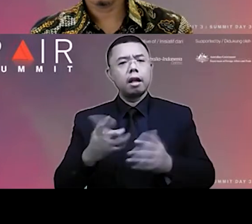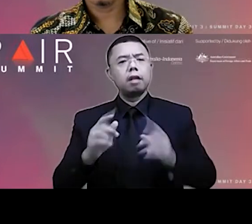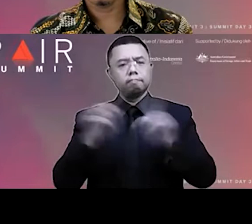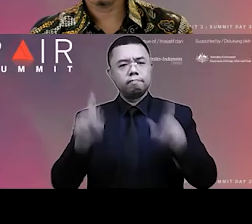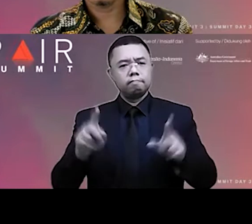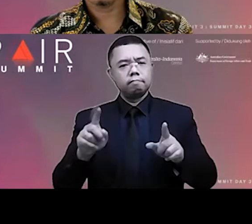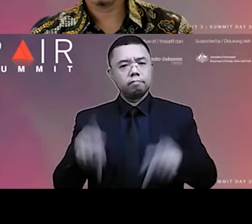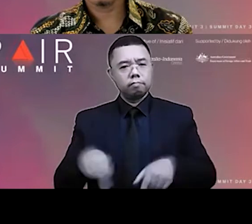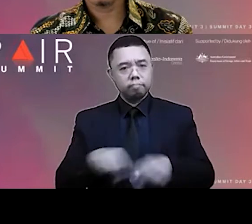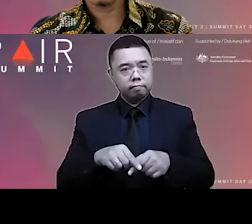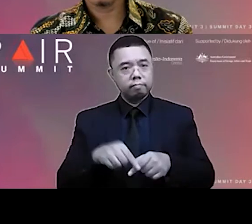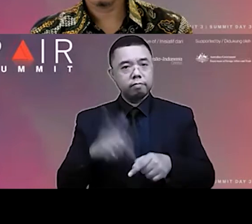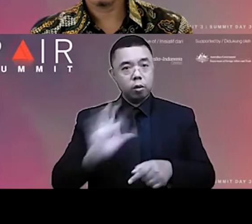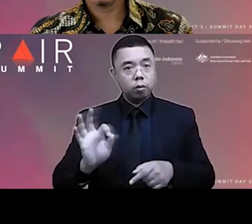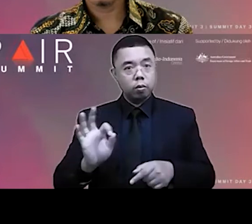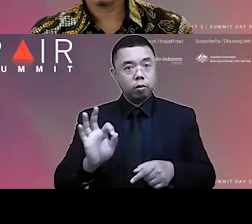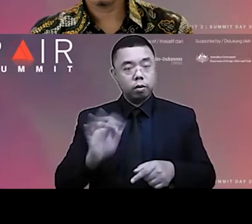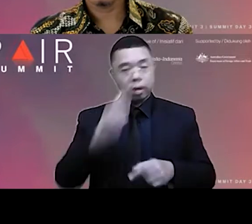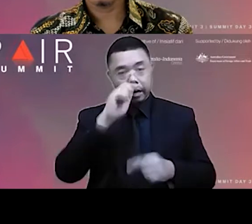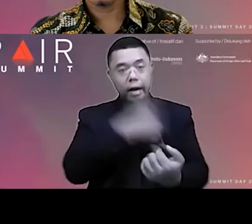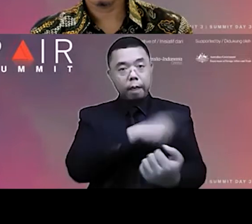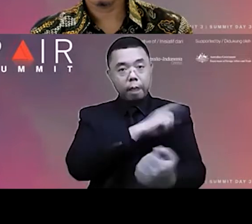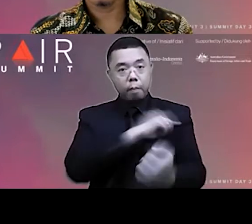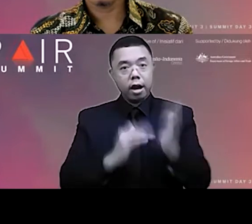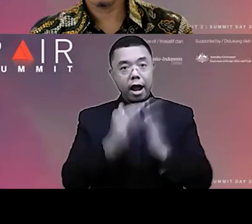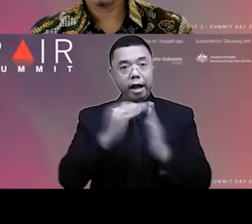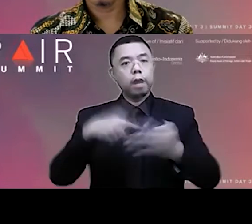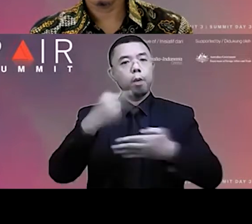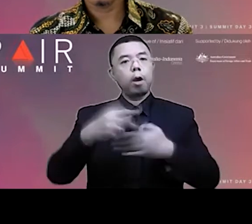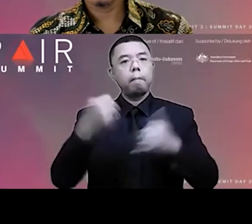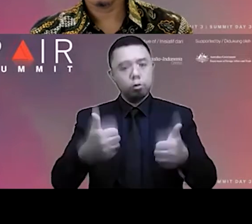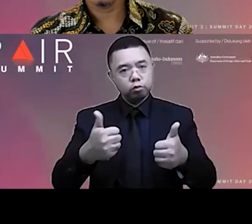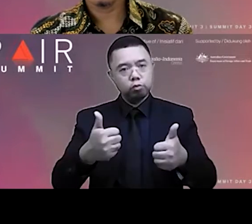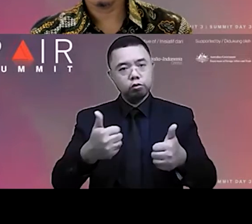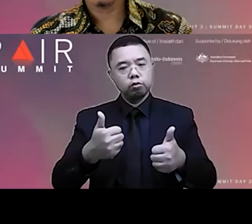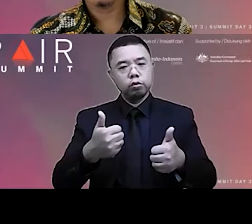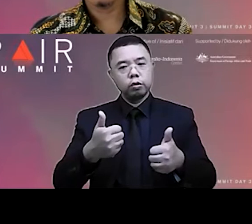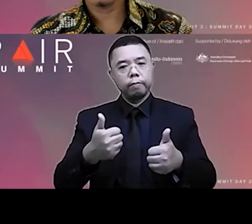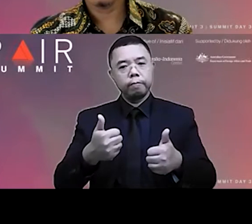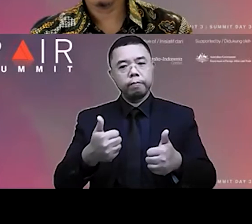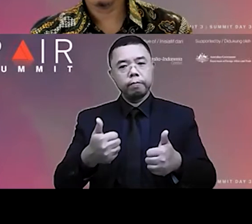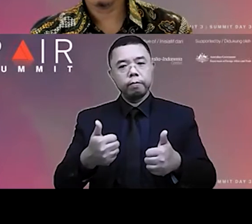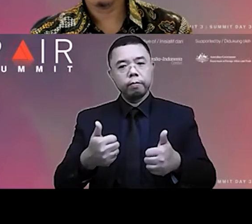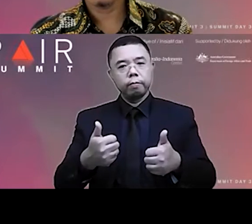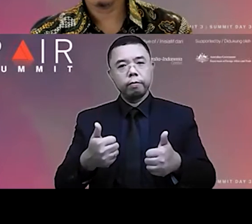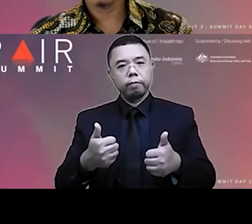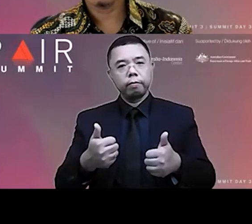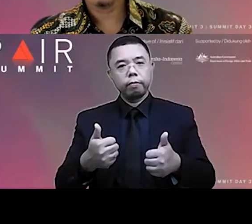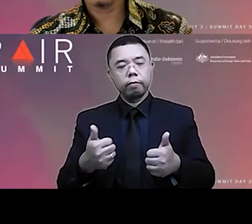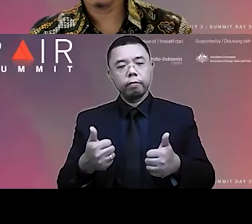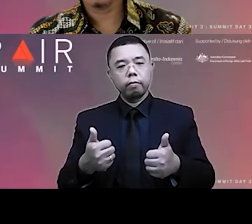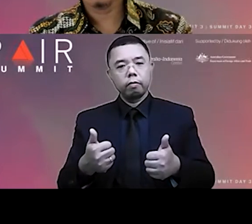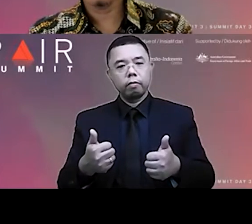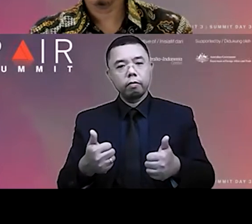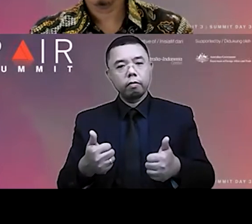good program. And also to respond to Aline about the regional response, I think one of